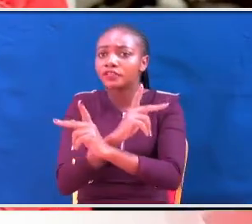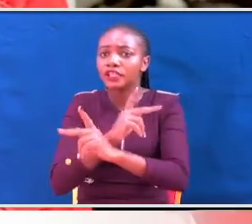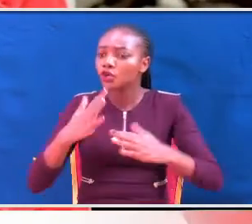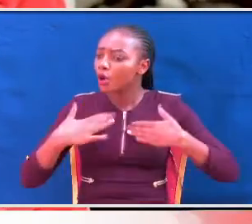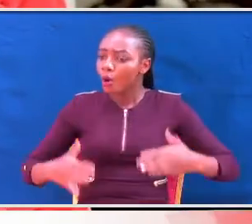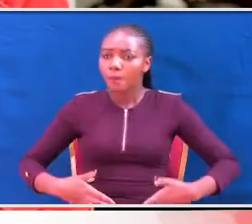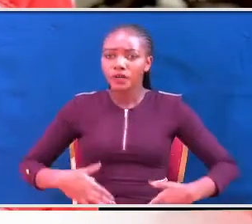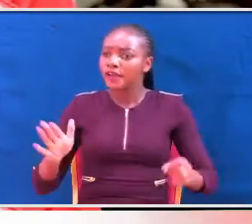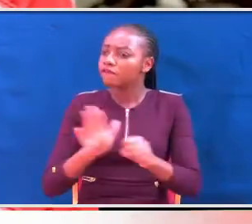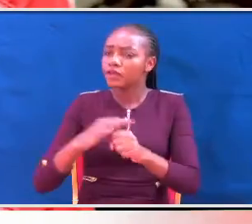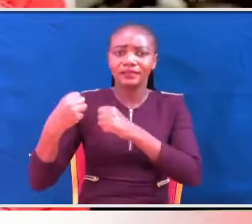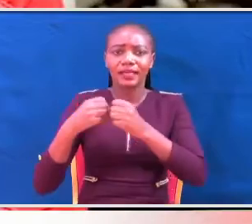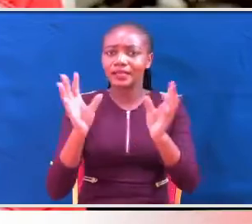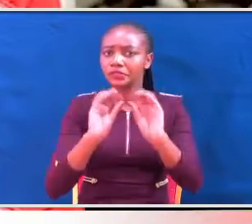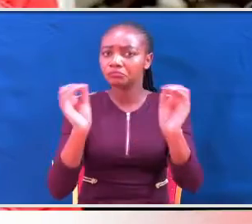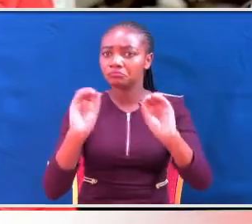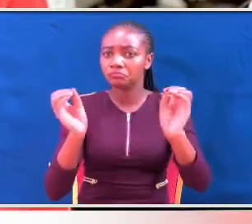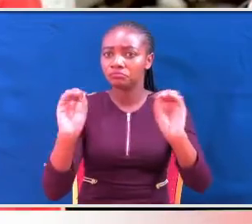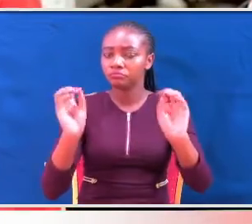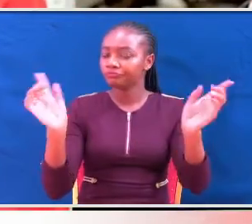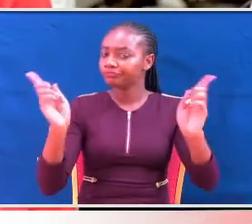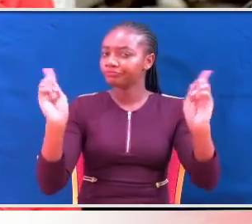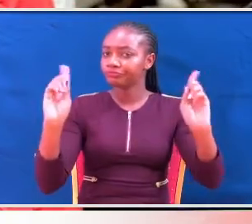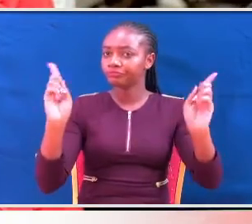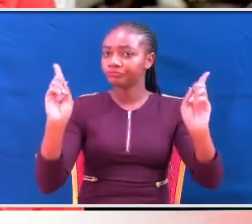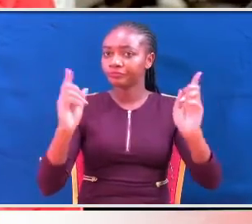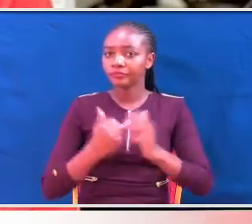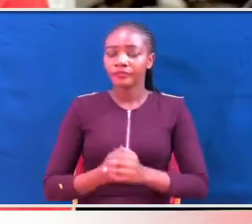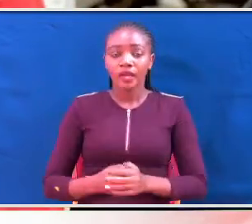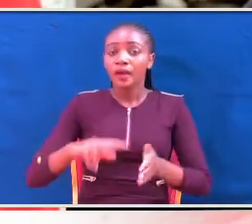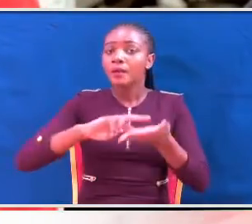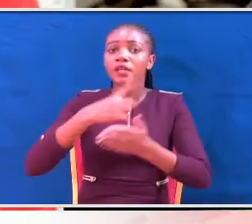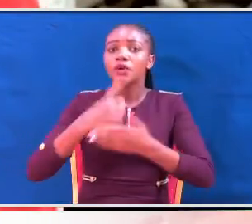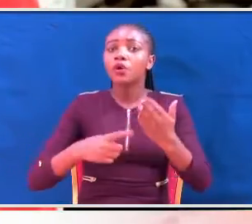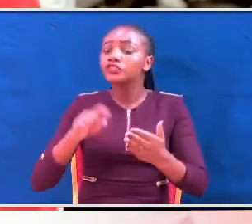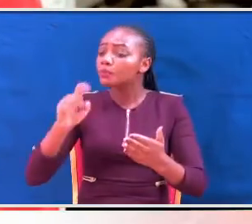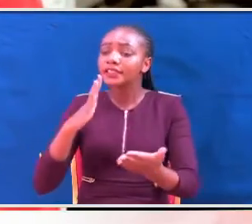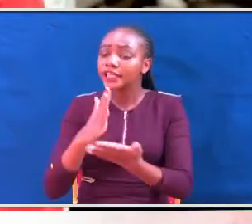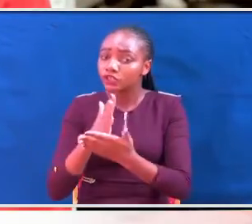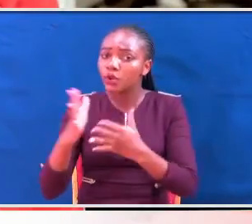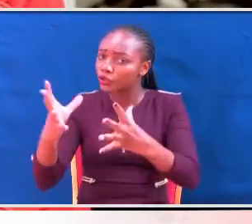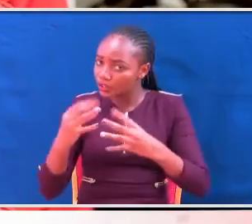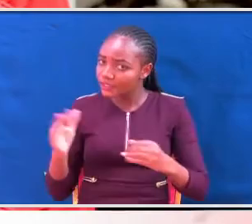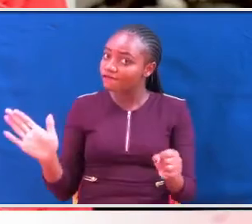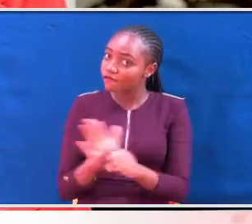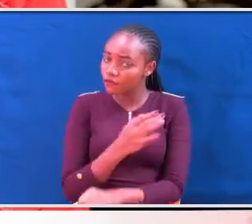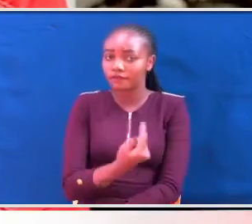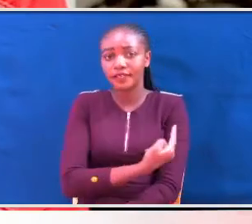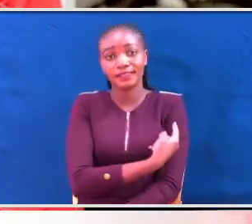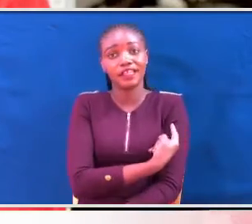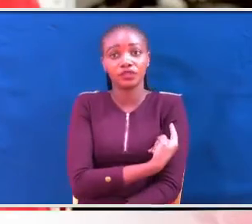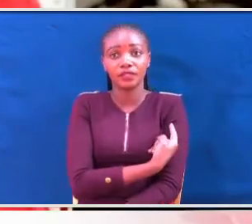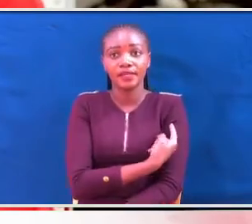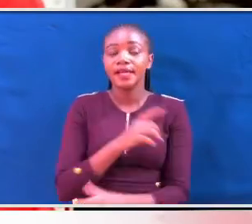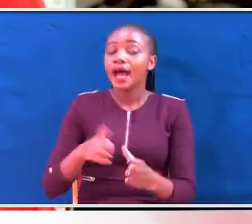not fully challenged to be able to fight the virus when it comes. So you must get fully vaccinated. What we